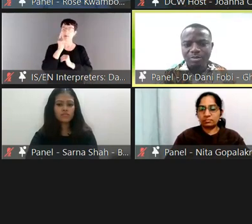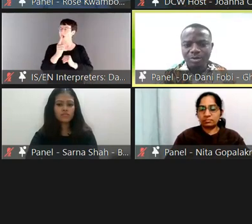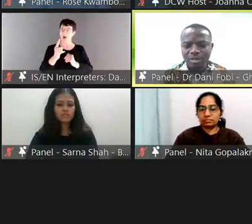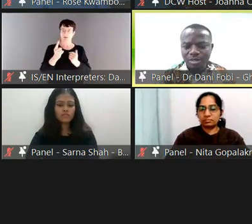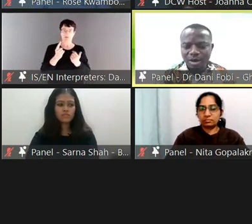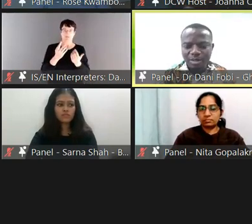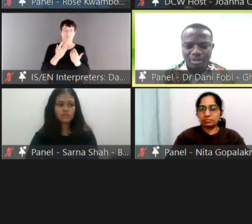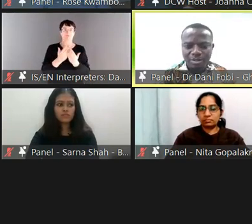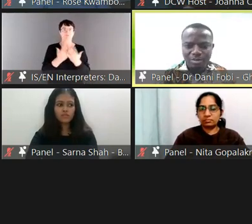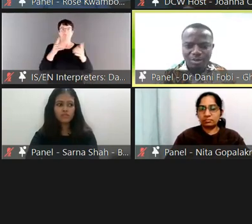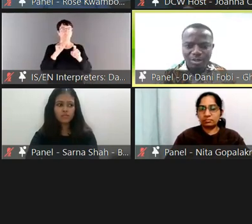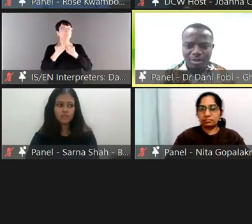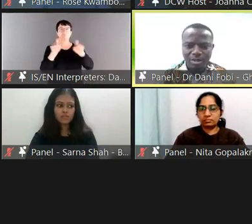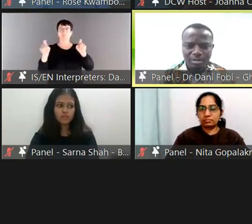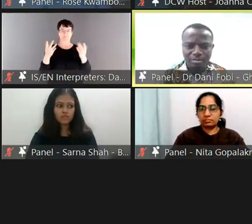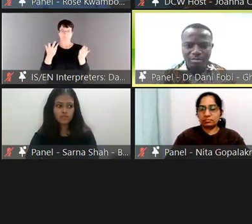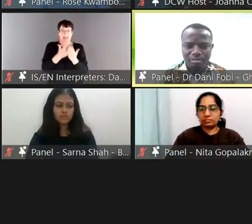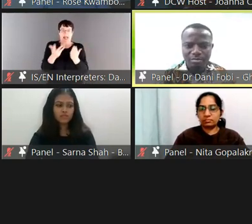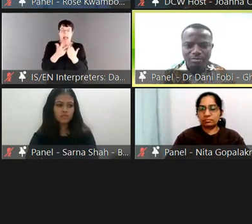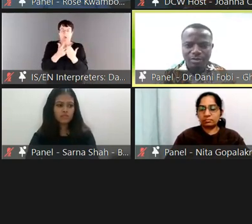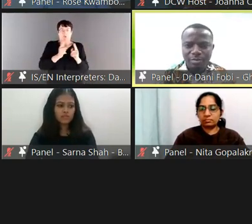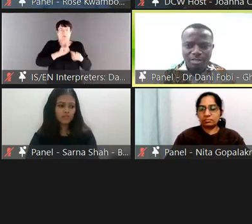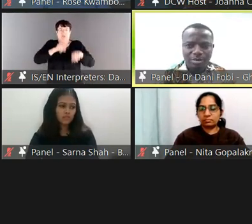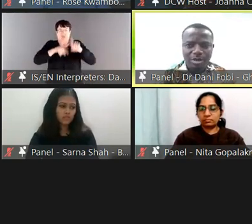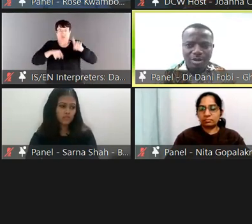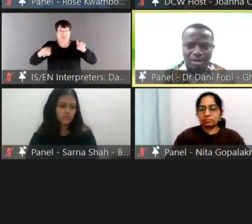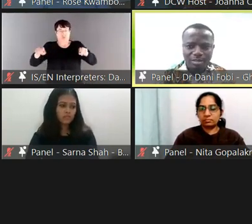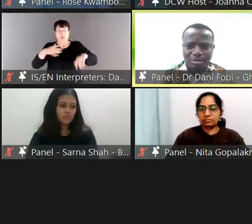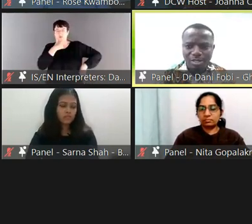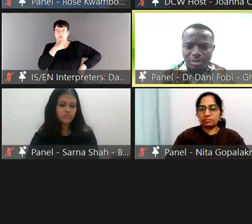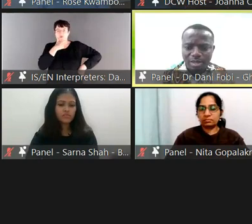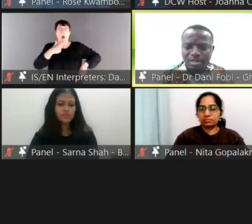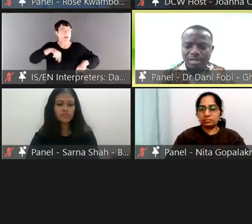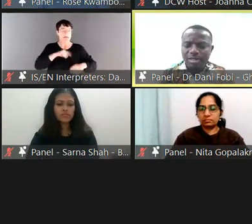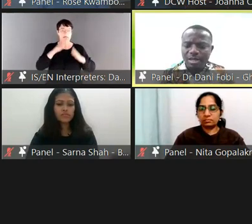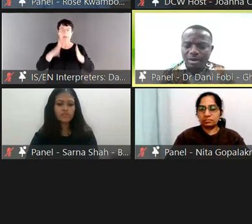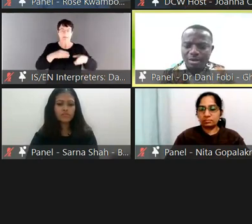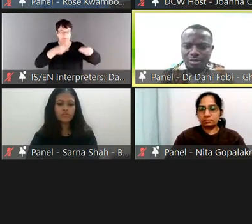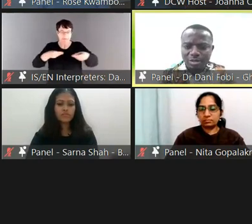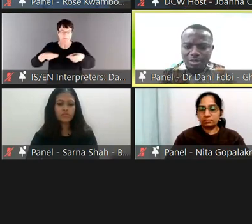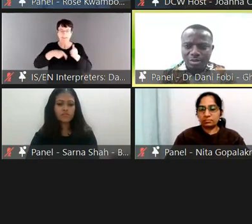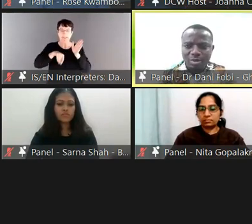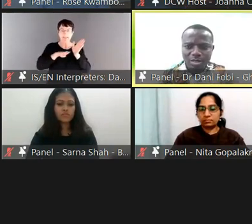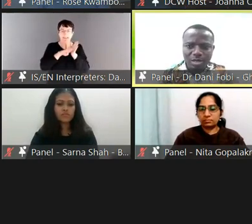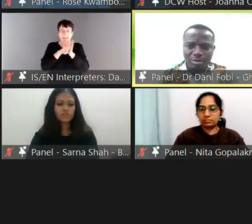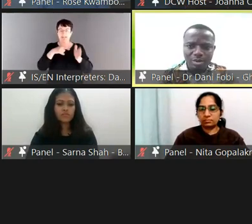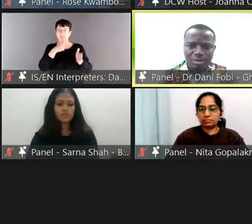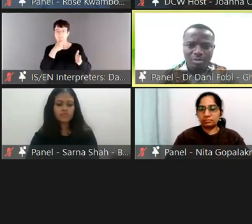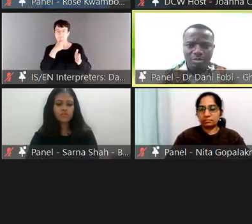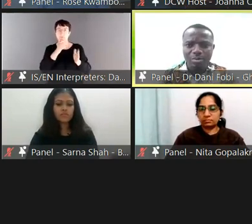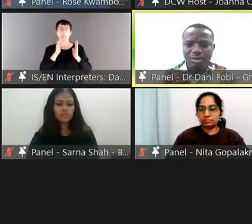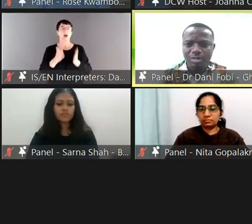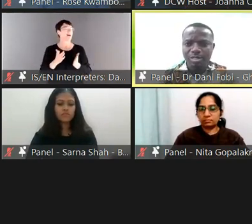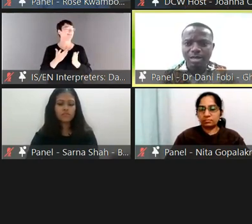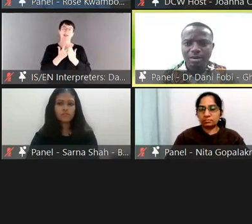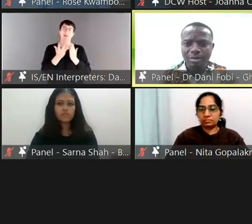So in producing our resources, we were very particular about that to ensure that our resources were multilingual. So